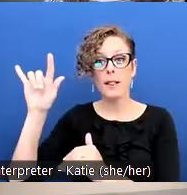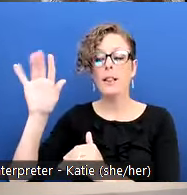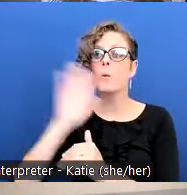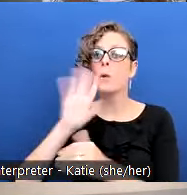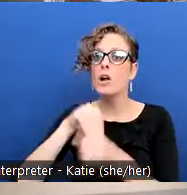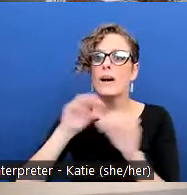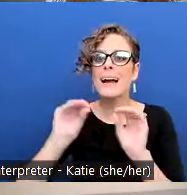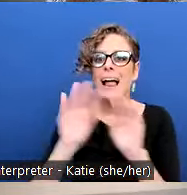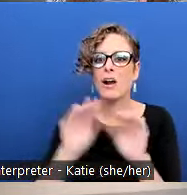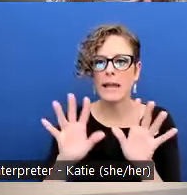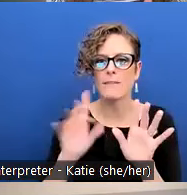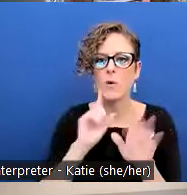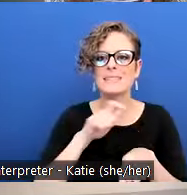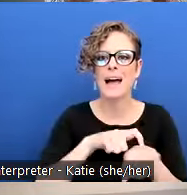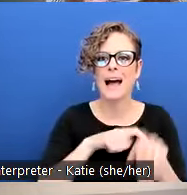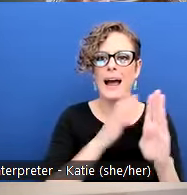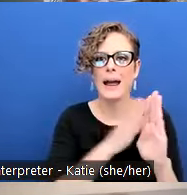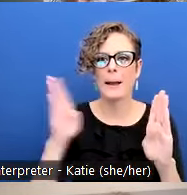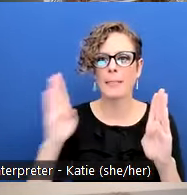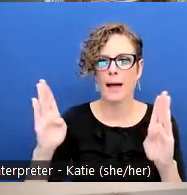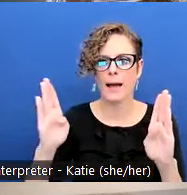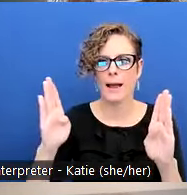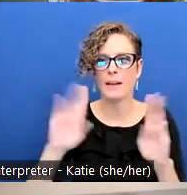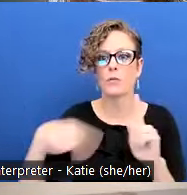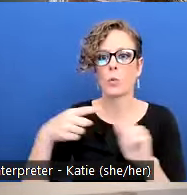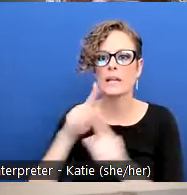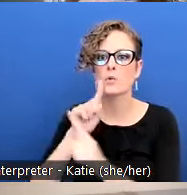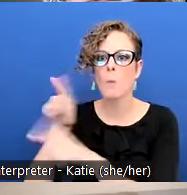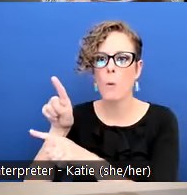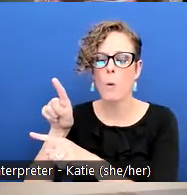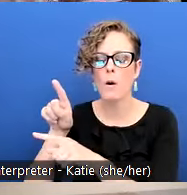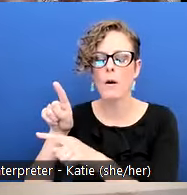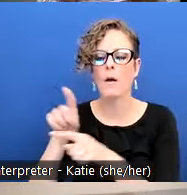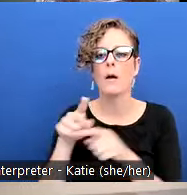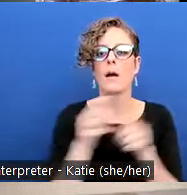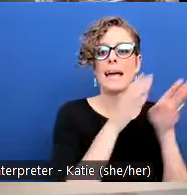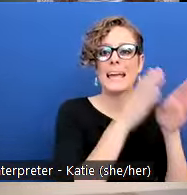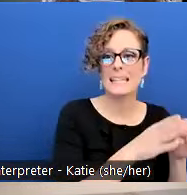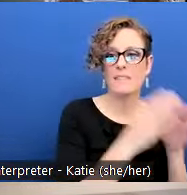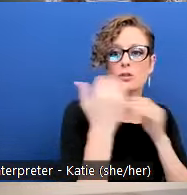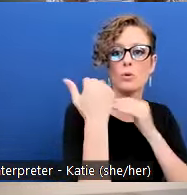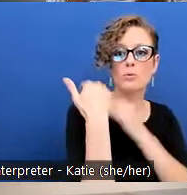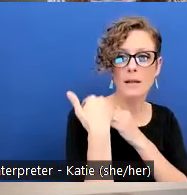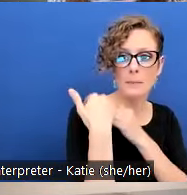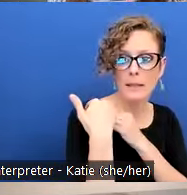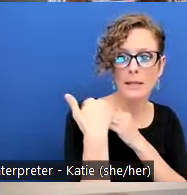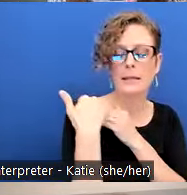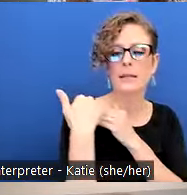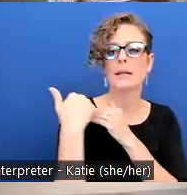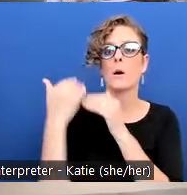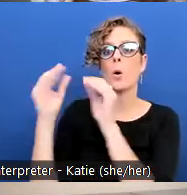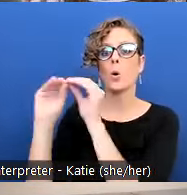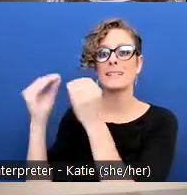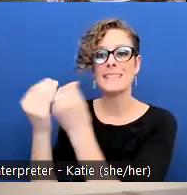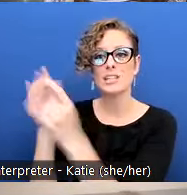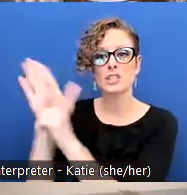for reporting and responsibilities of an individual versus the organization they work for in reporting, and what happens